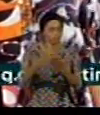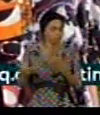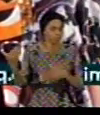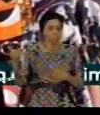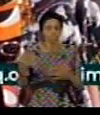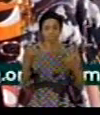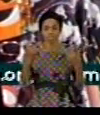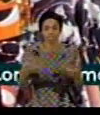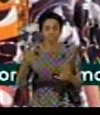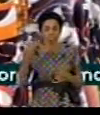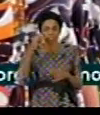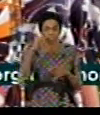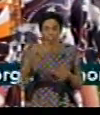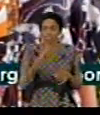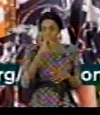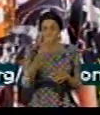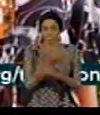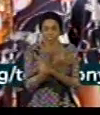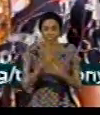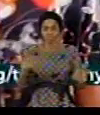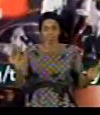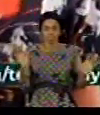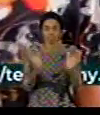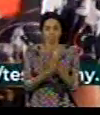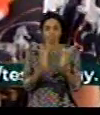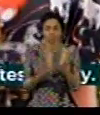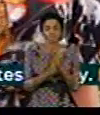free. Praise the Lord.